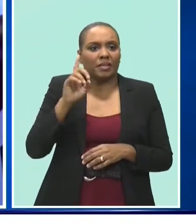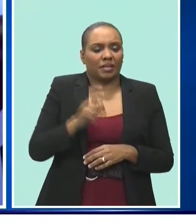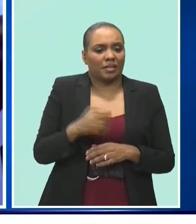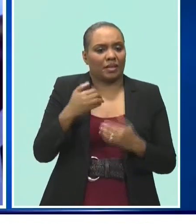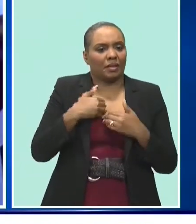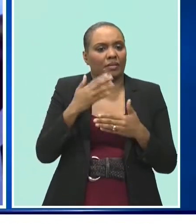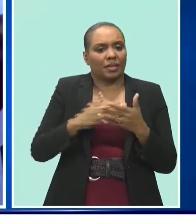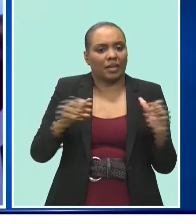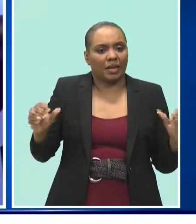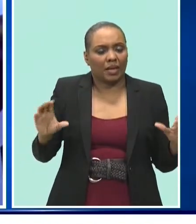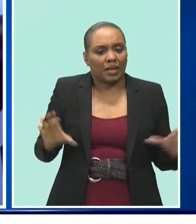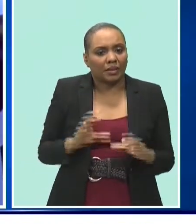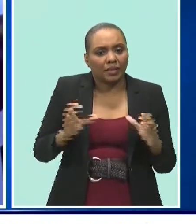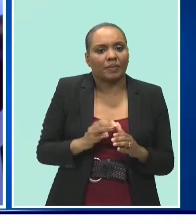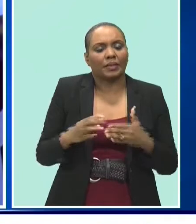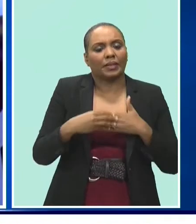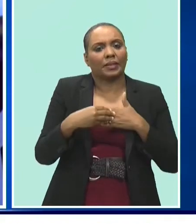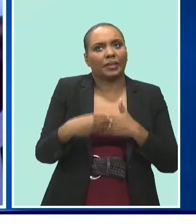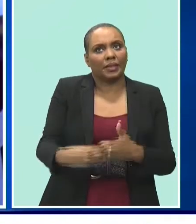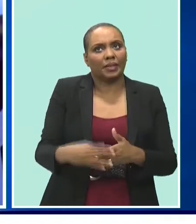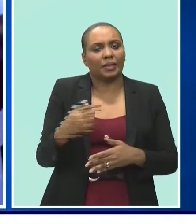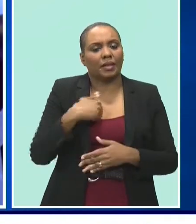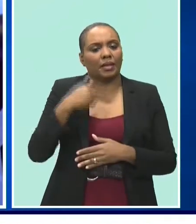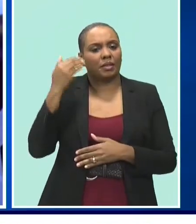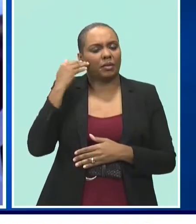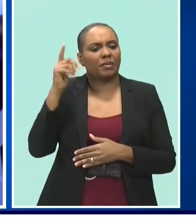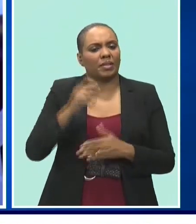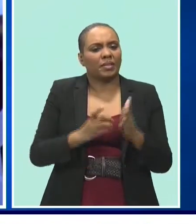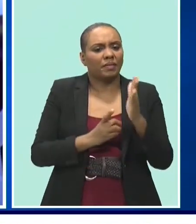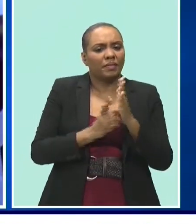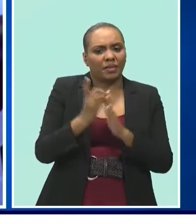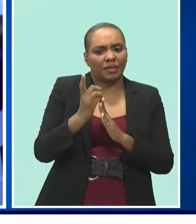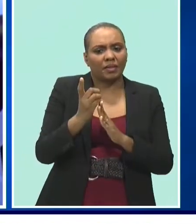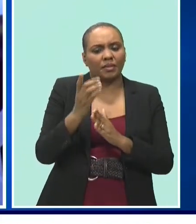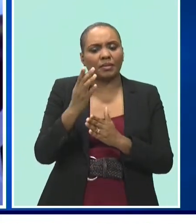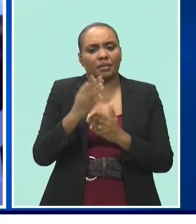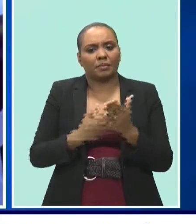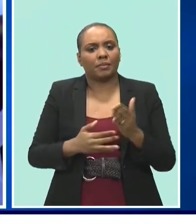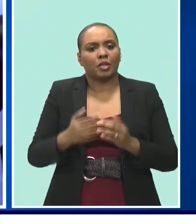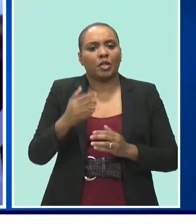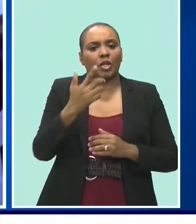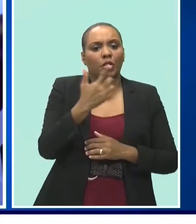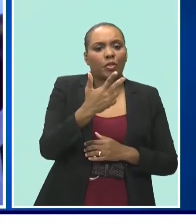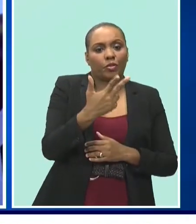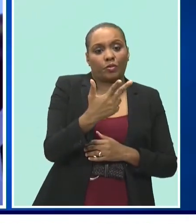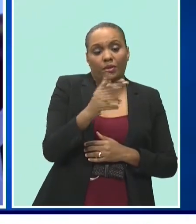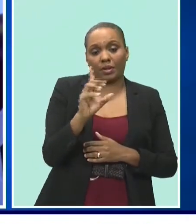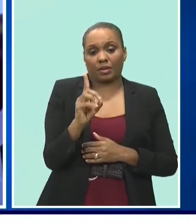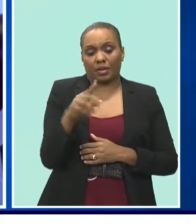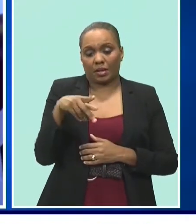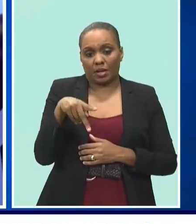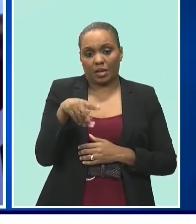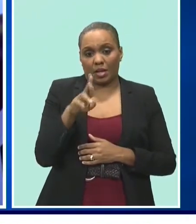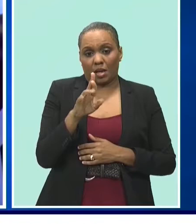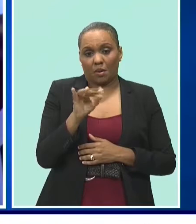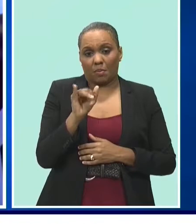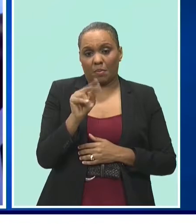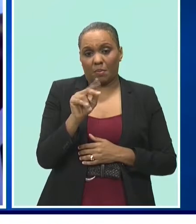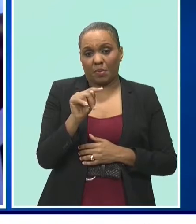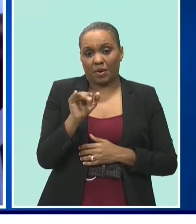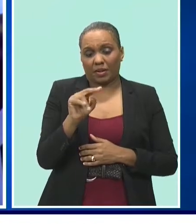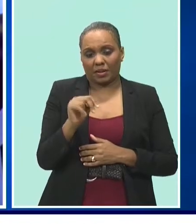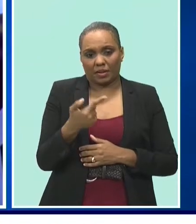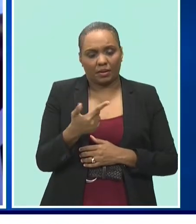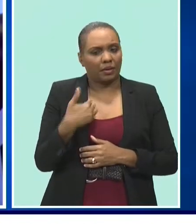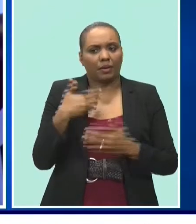way. So I definitely agree that we need to develop some 3D printing capacity. Yeah. They're looking at the feasibility of it. I can't